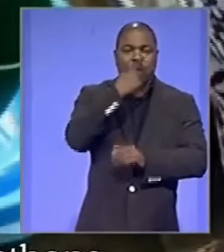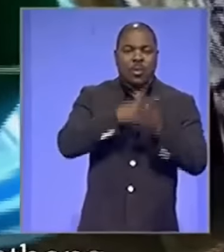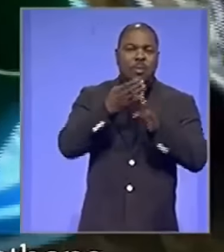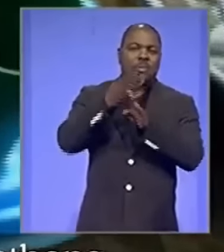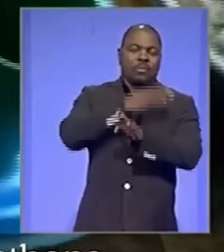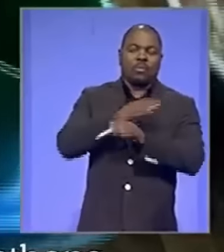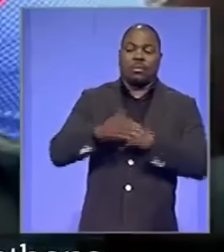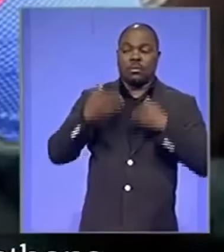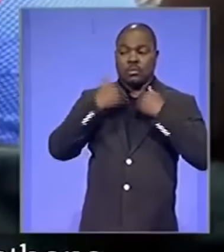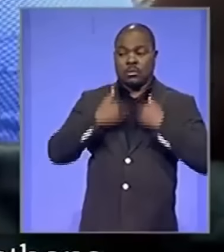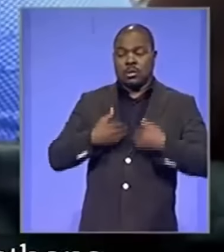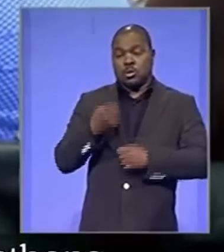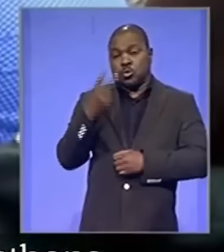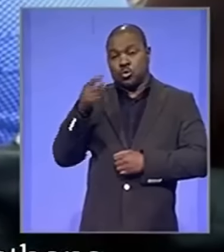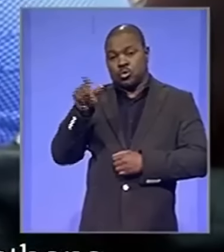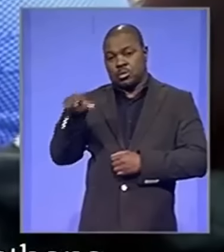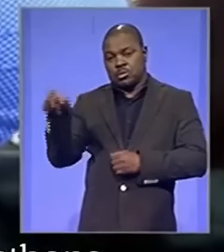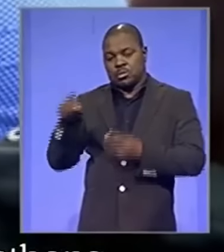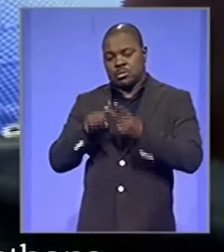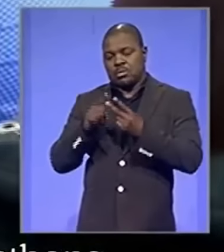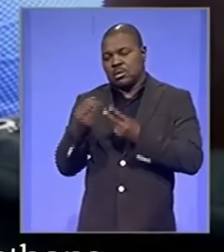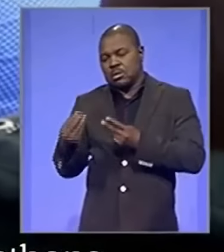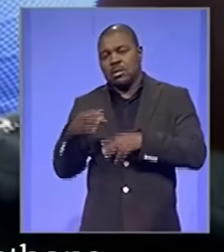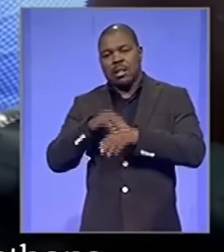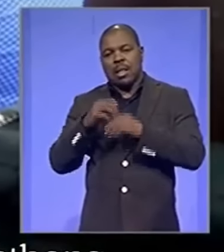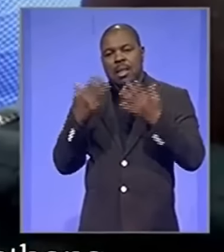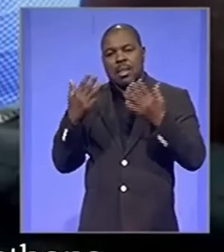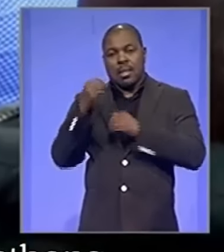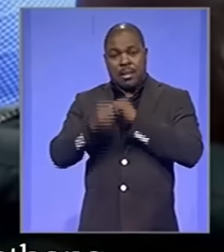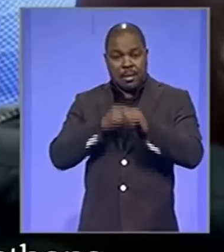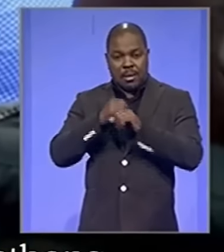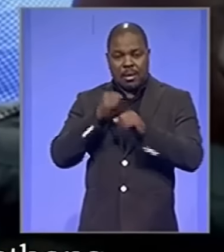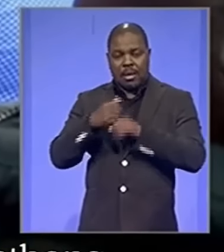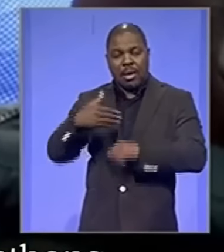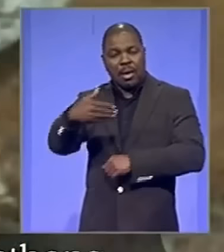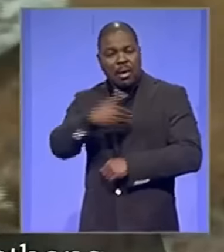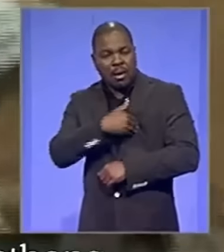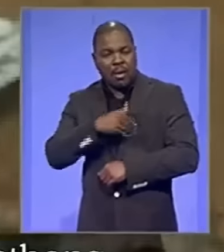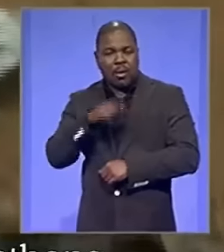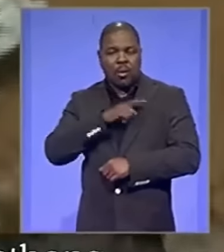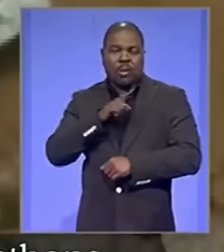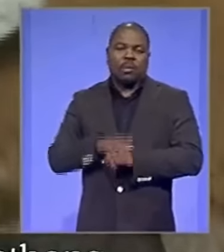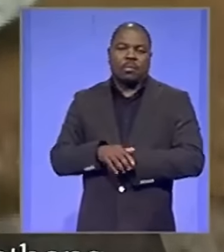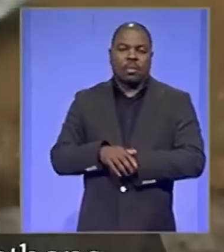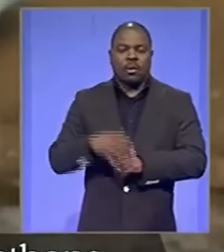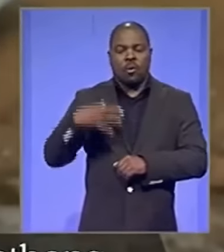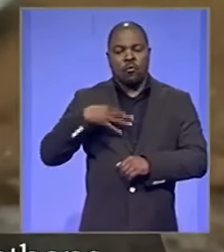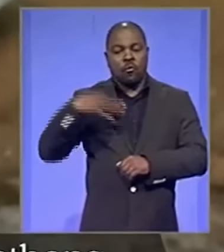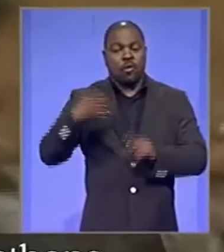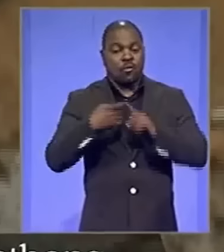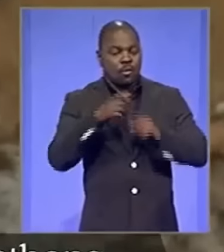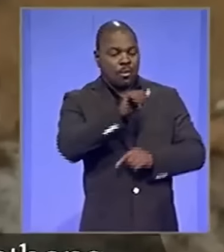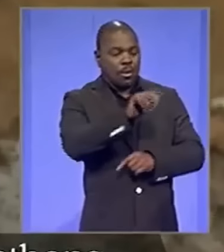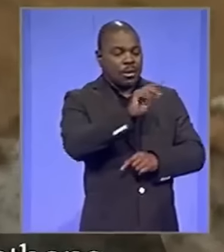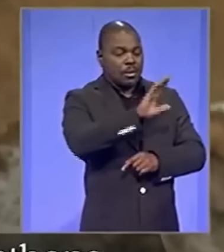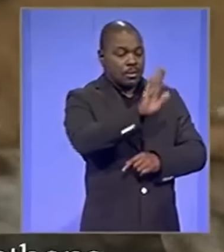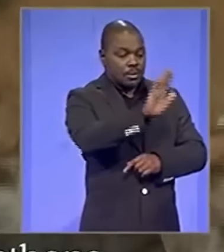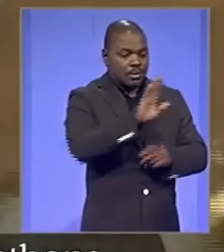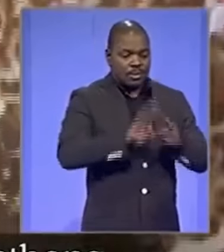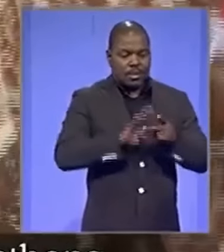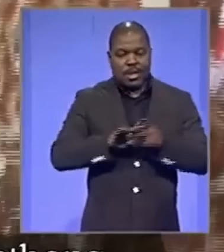batho ba babedi go balwa ngwana wa mengwaga e senyane ba hweditse ka dikgobalo mothuntsong wa magareng ga baethaopi ba ANC le EFF